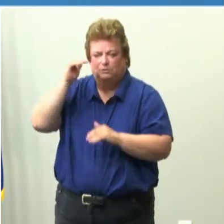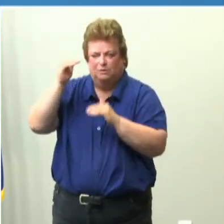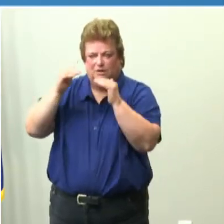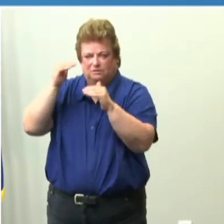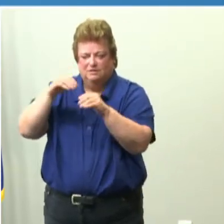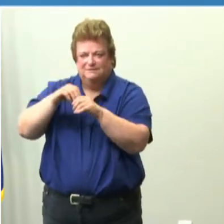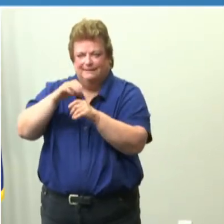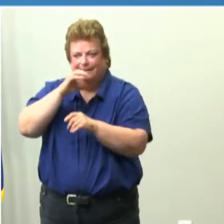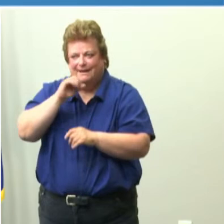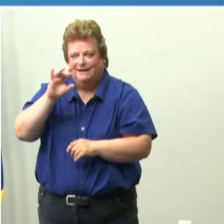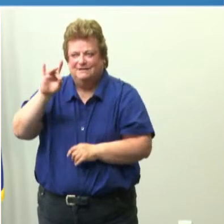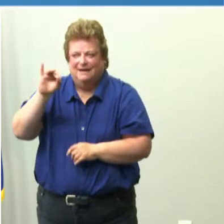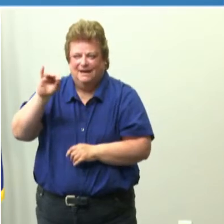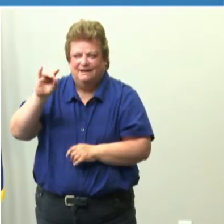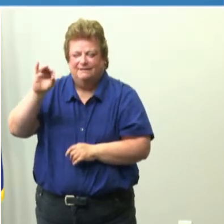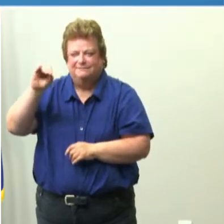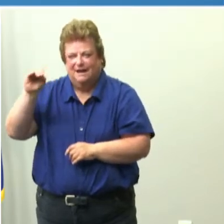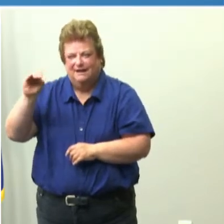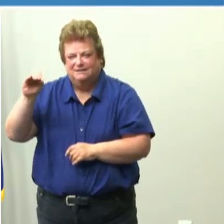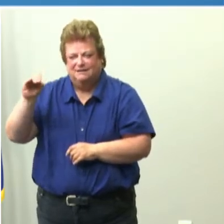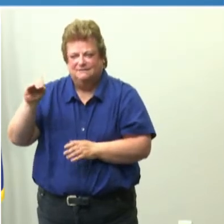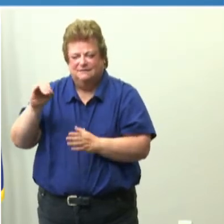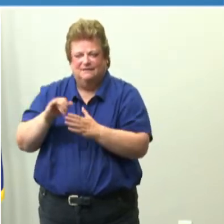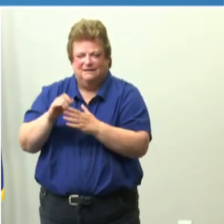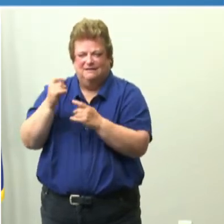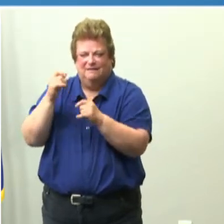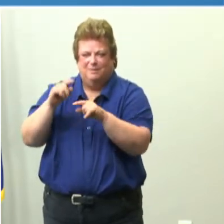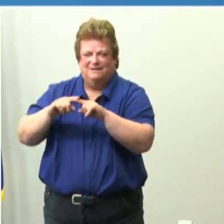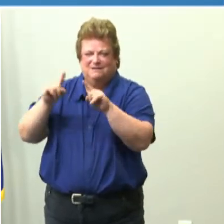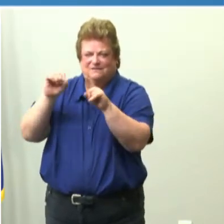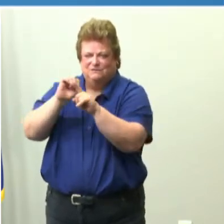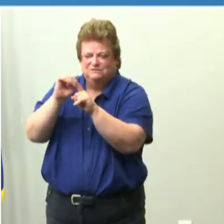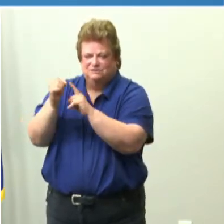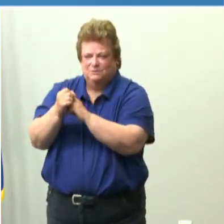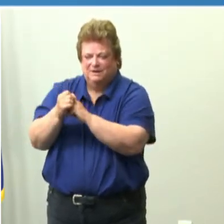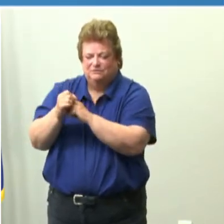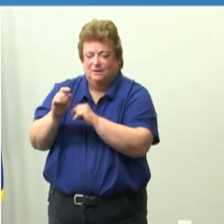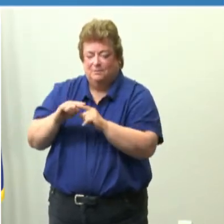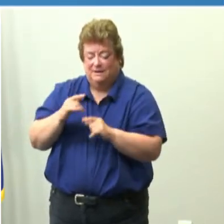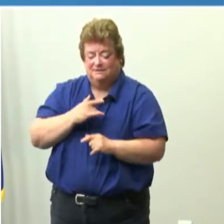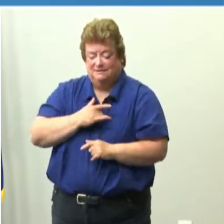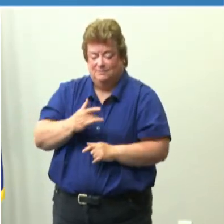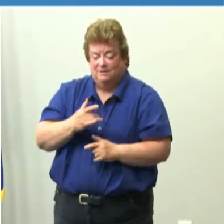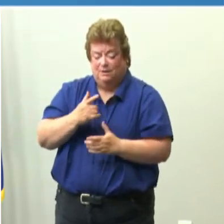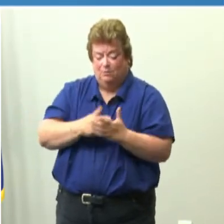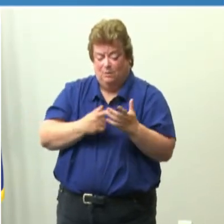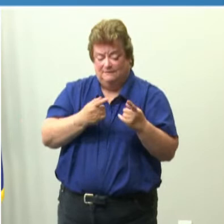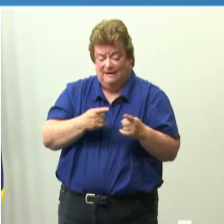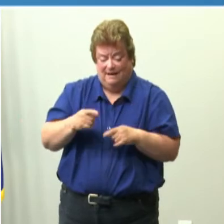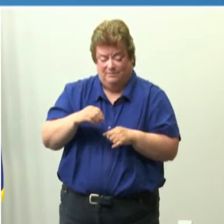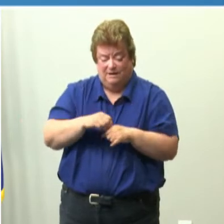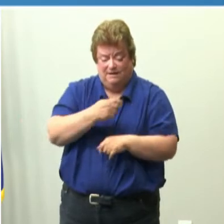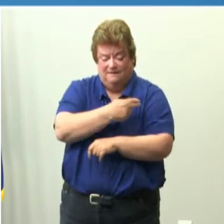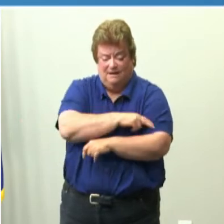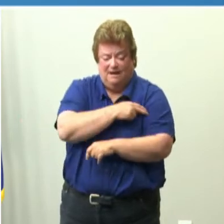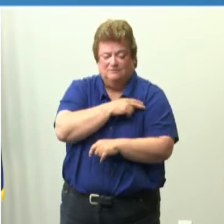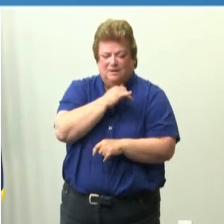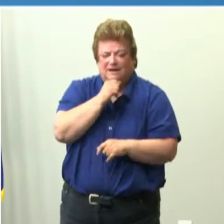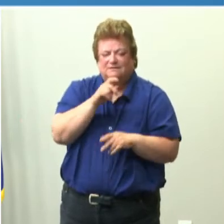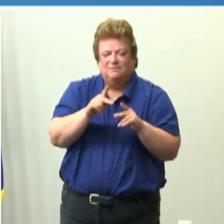their 80s and 90s, and that's a little different situation, but typically what's in the hospital are people under